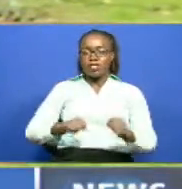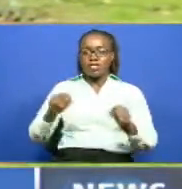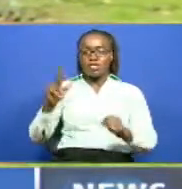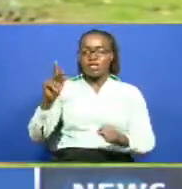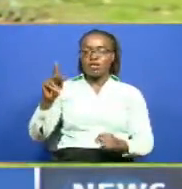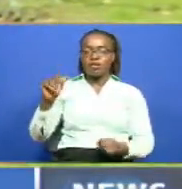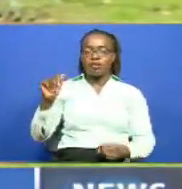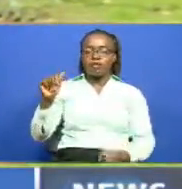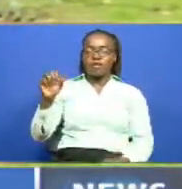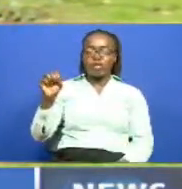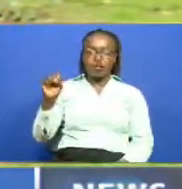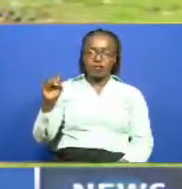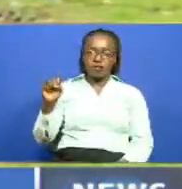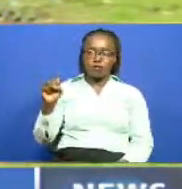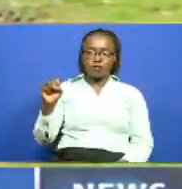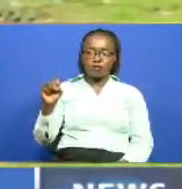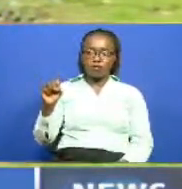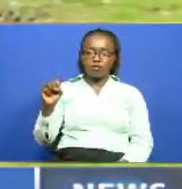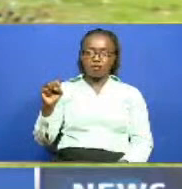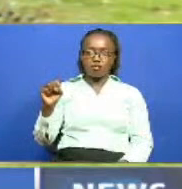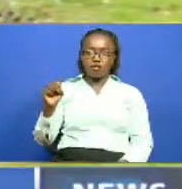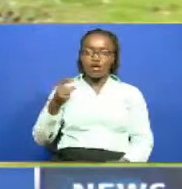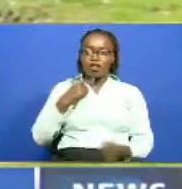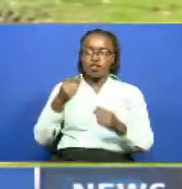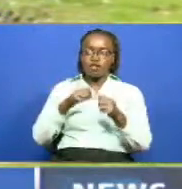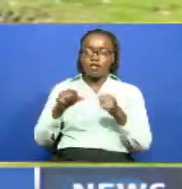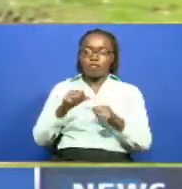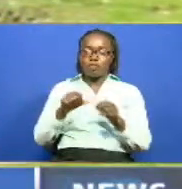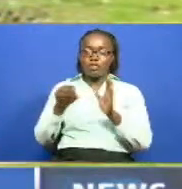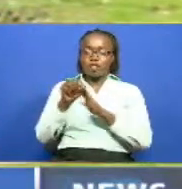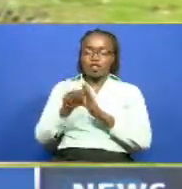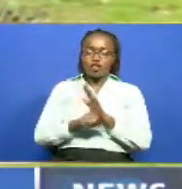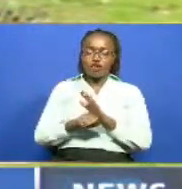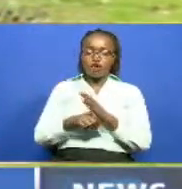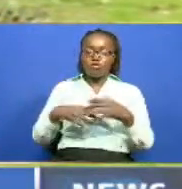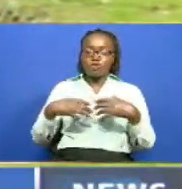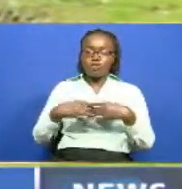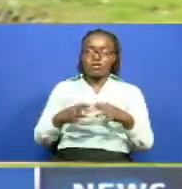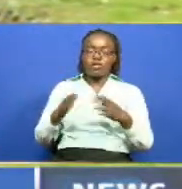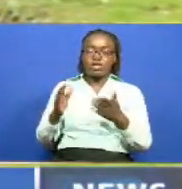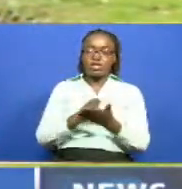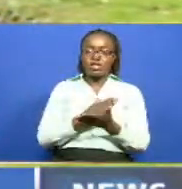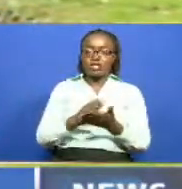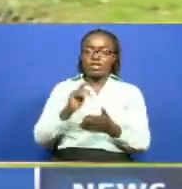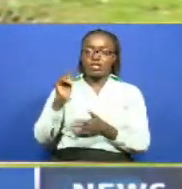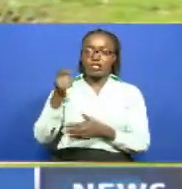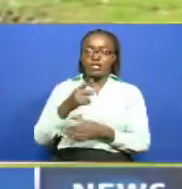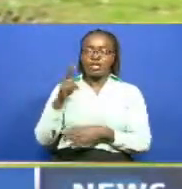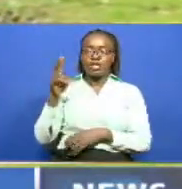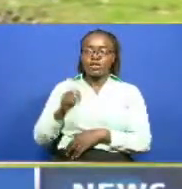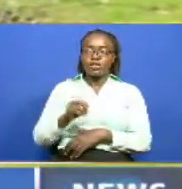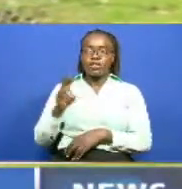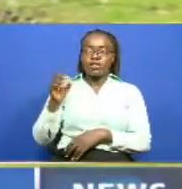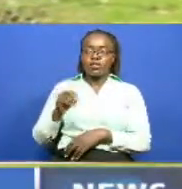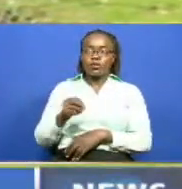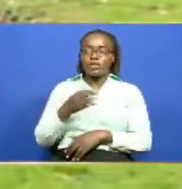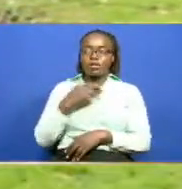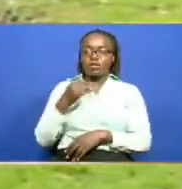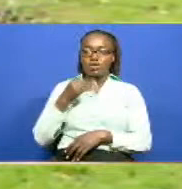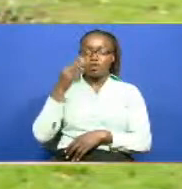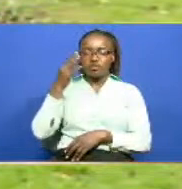of Manufacturers, and we have been talking about the state of the manufacturing sector in Kenya 2020 and what the